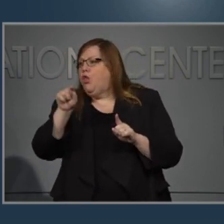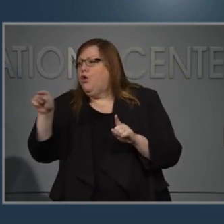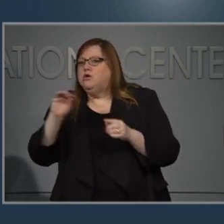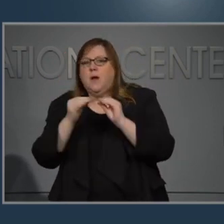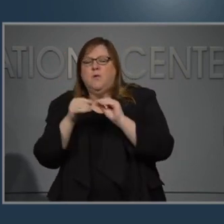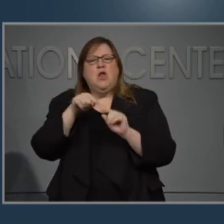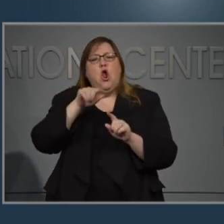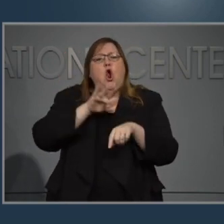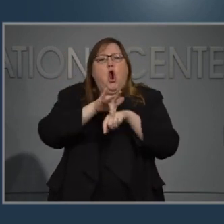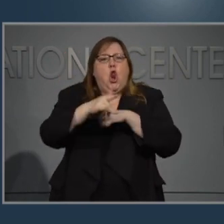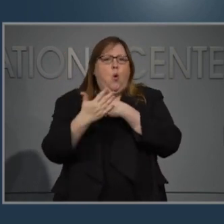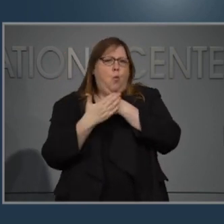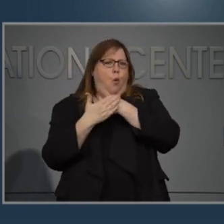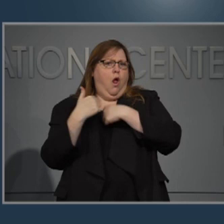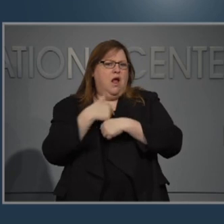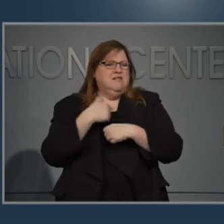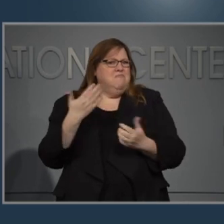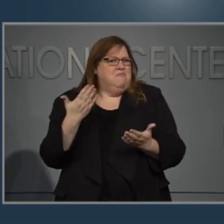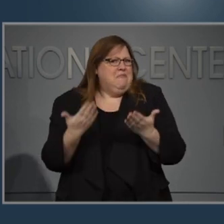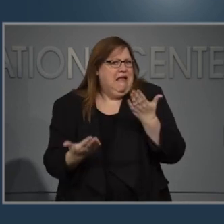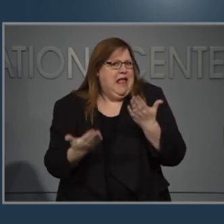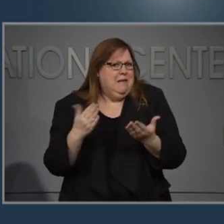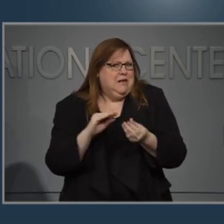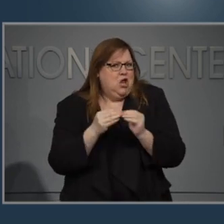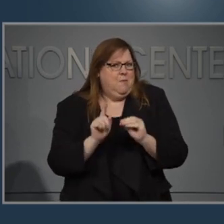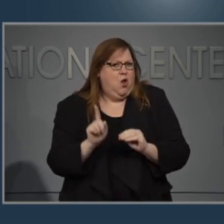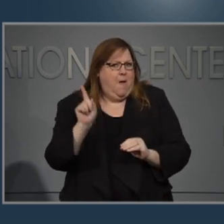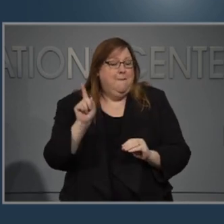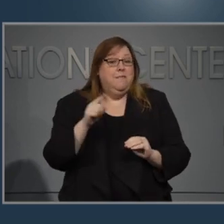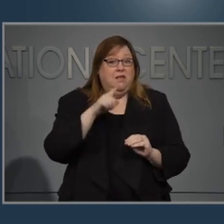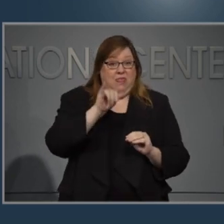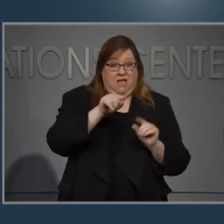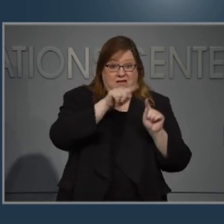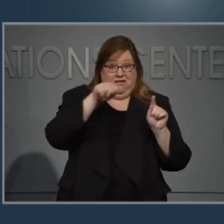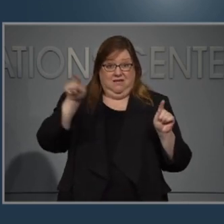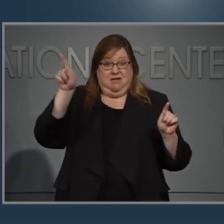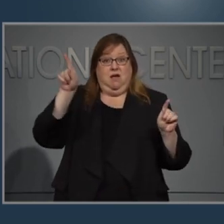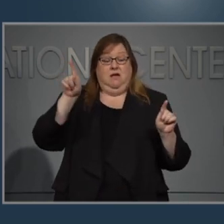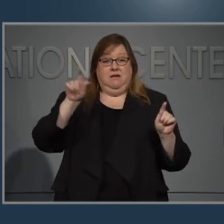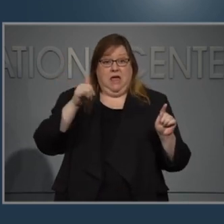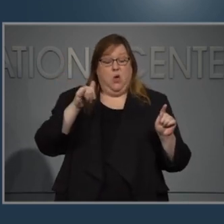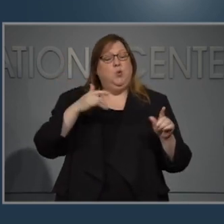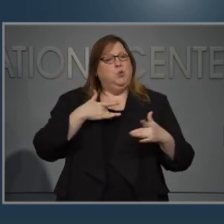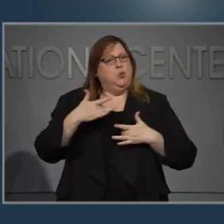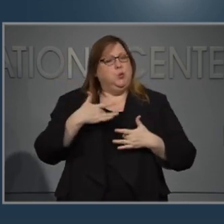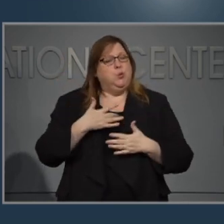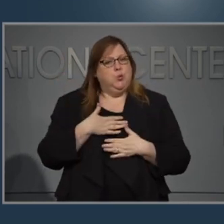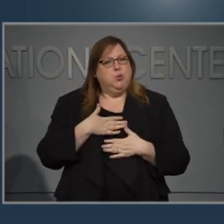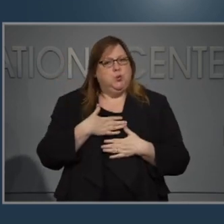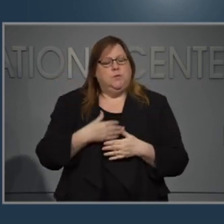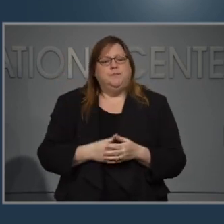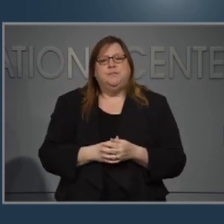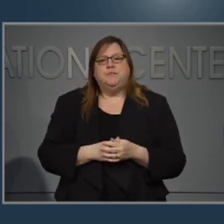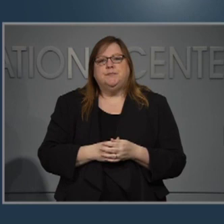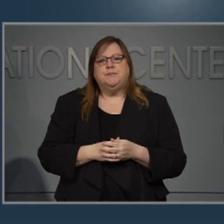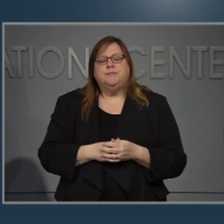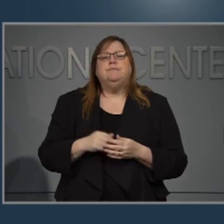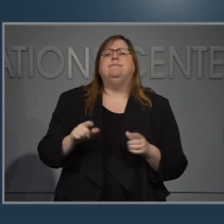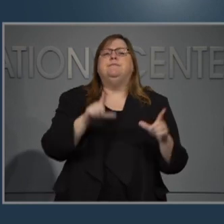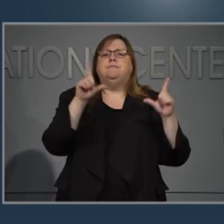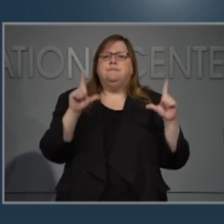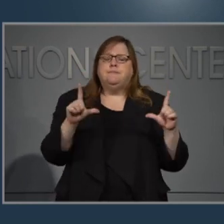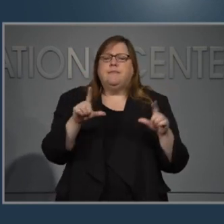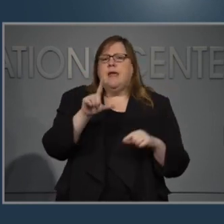indicator, and it's indicating that it continues to go up, which is concerning. Next, we look at laboratory